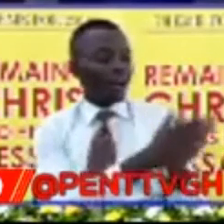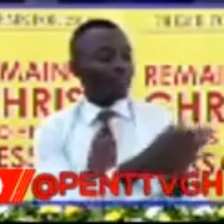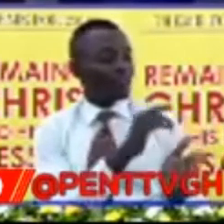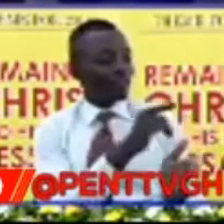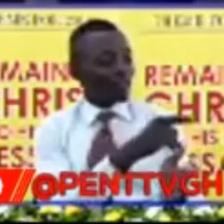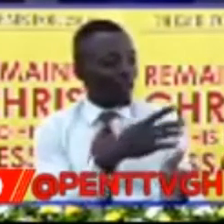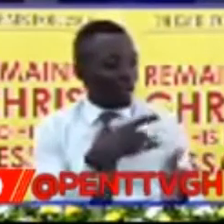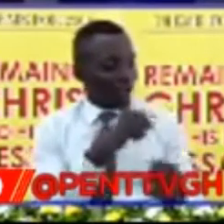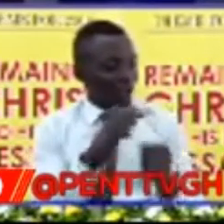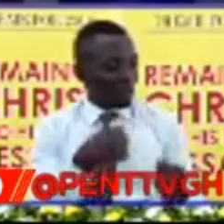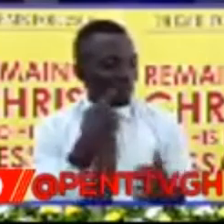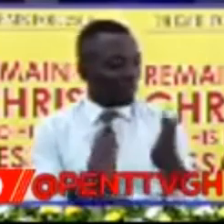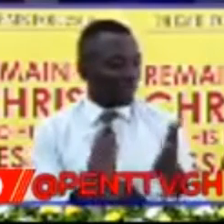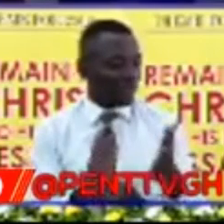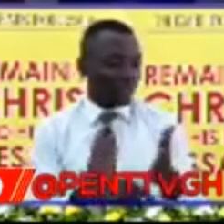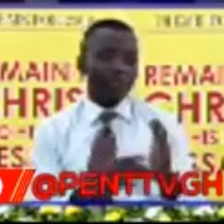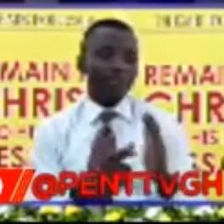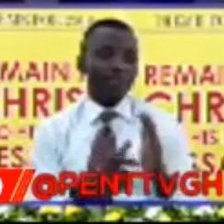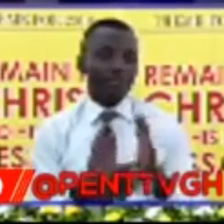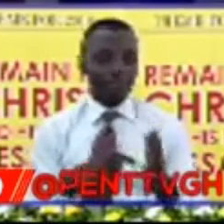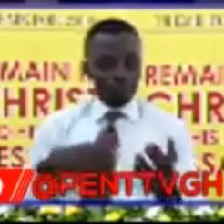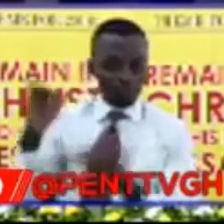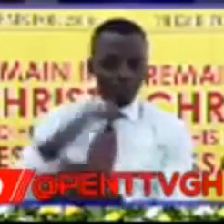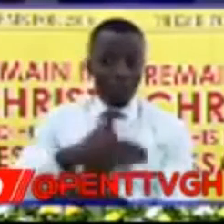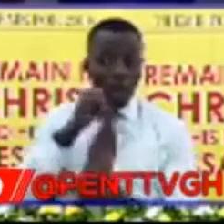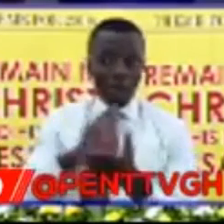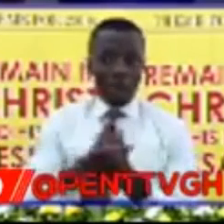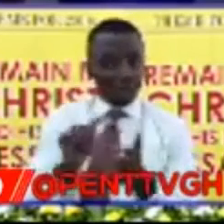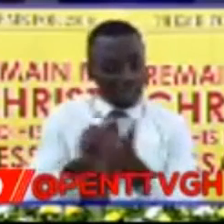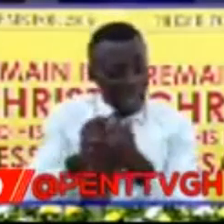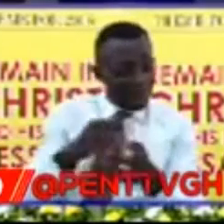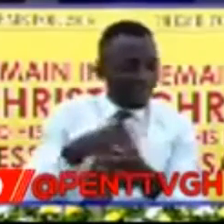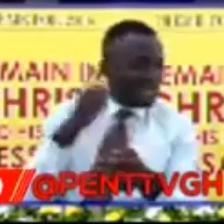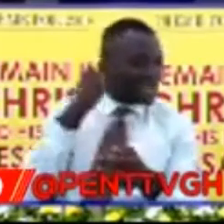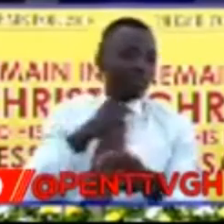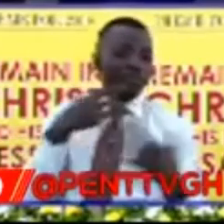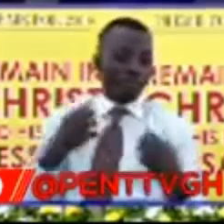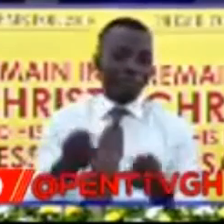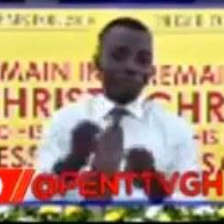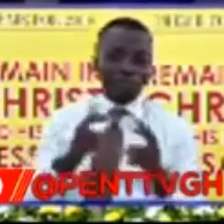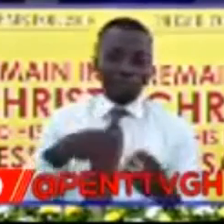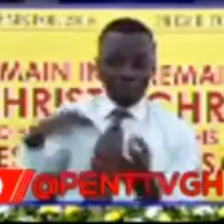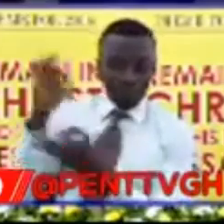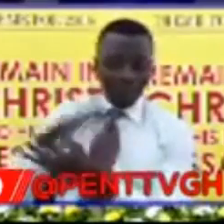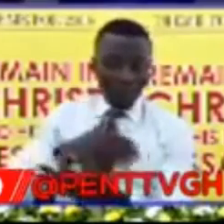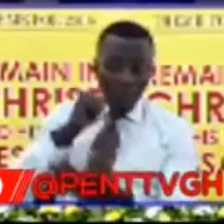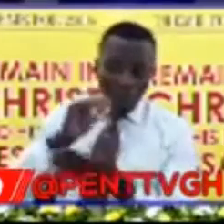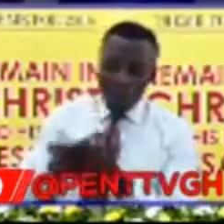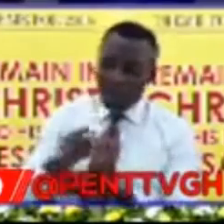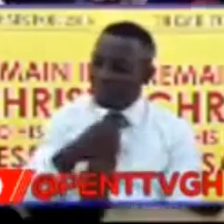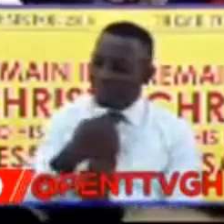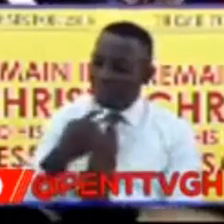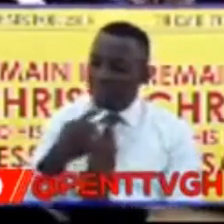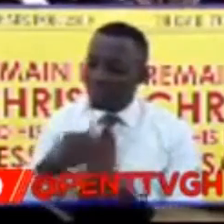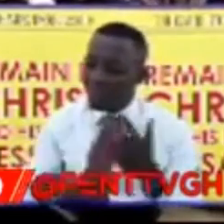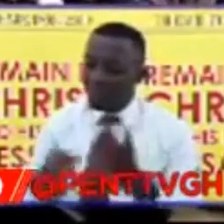likes about you. So I didn't hear that place well. So I look at my wife and say, what did he say? And then